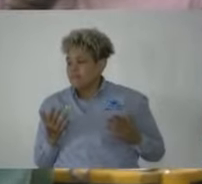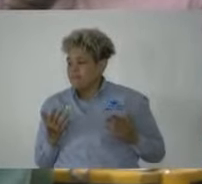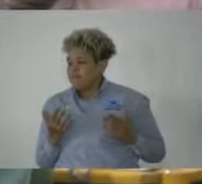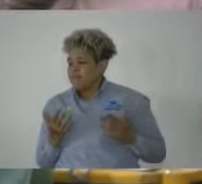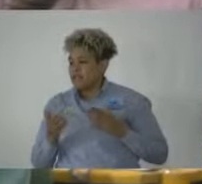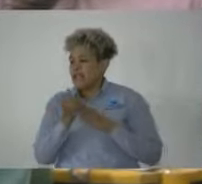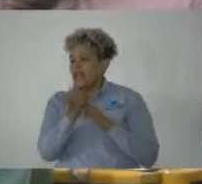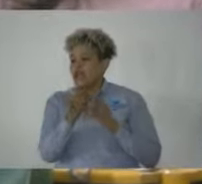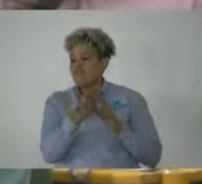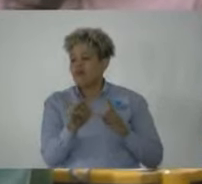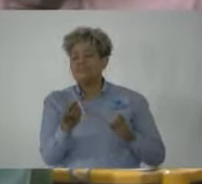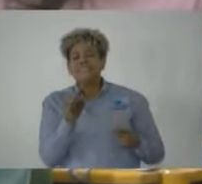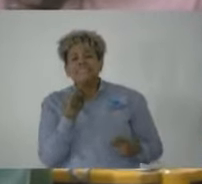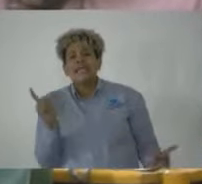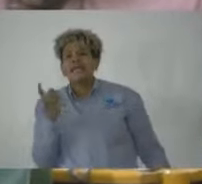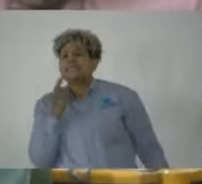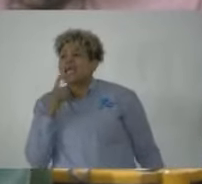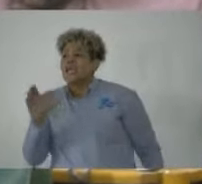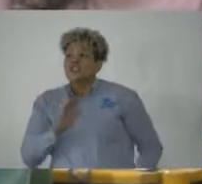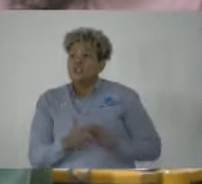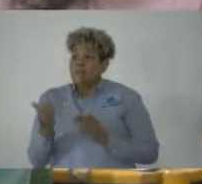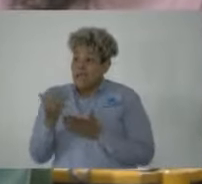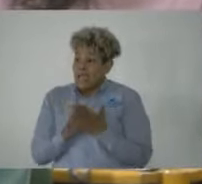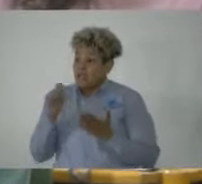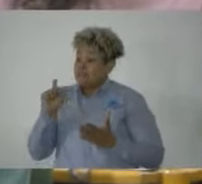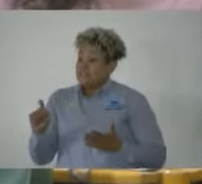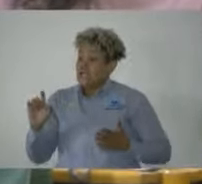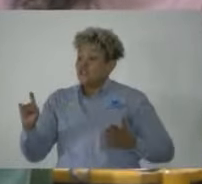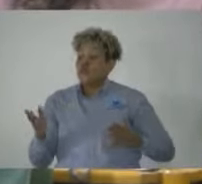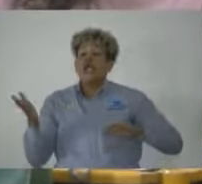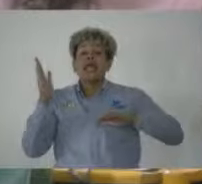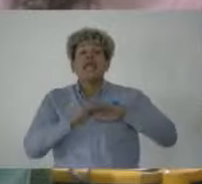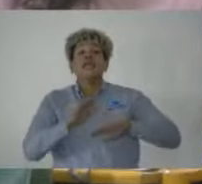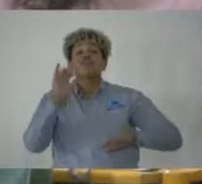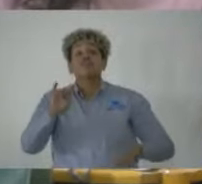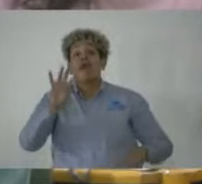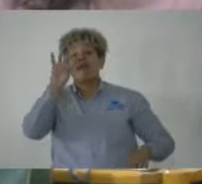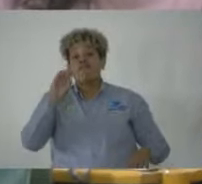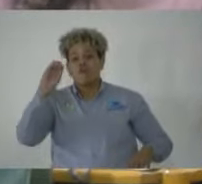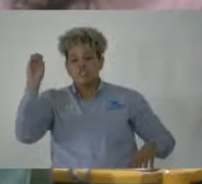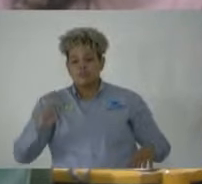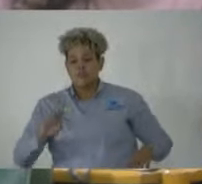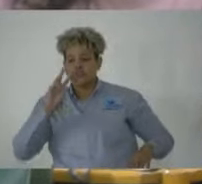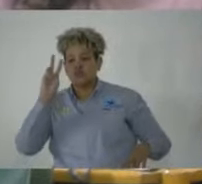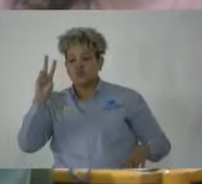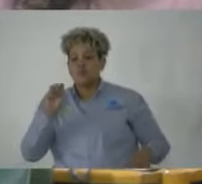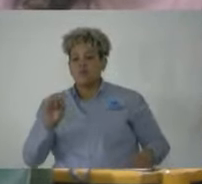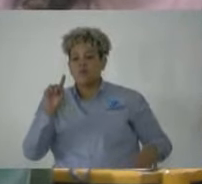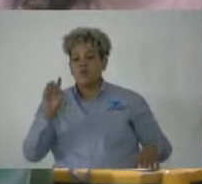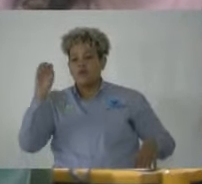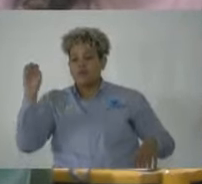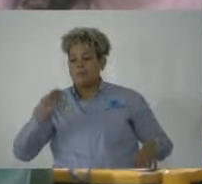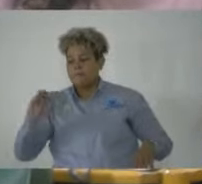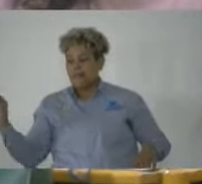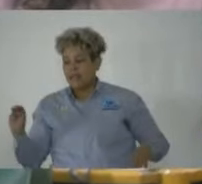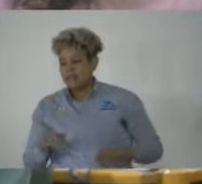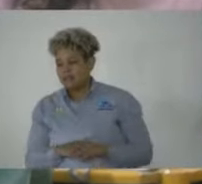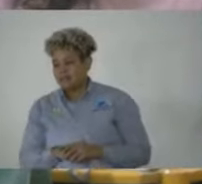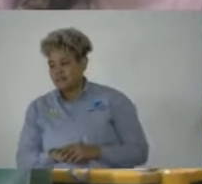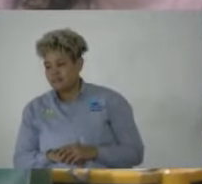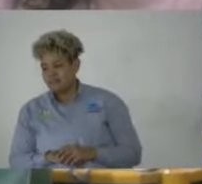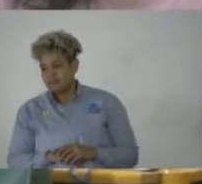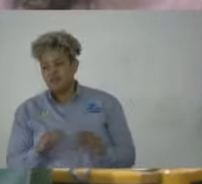2023, the Leader of the Opposition declared that Jamaica's income tax threshold should be increased by 40% to 2.1 million.